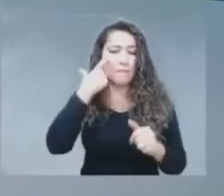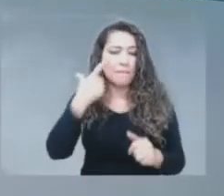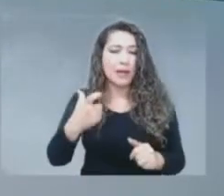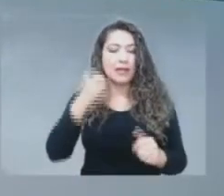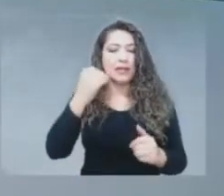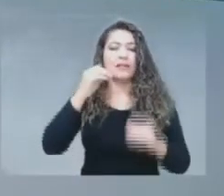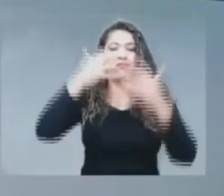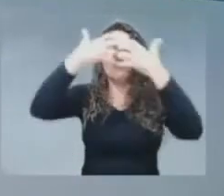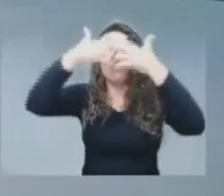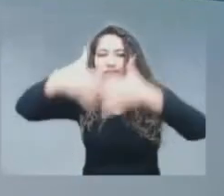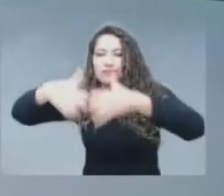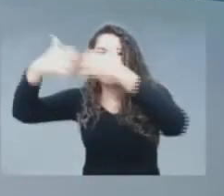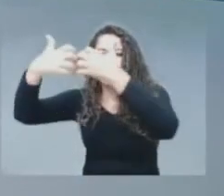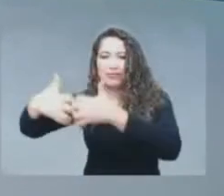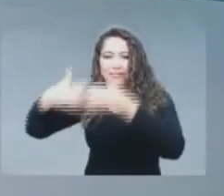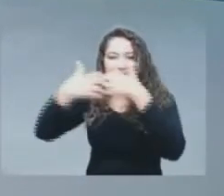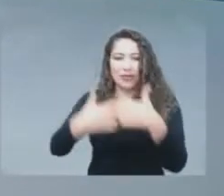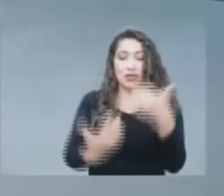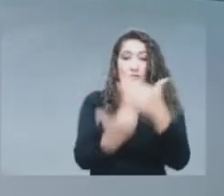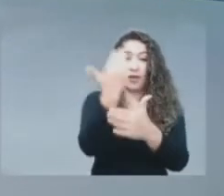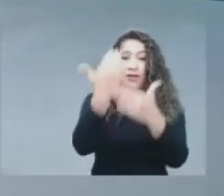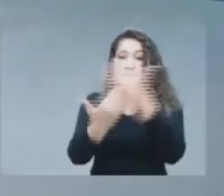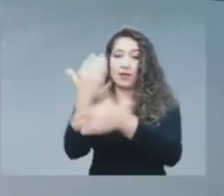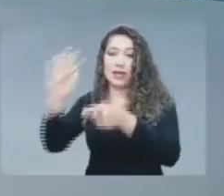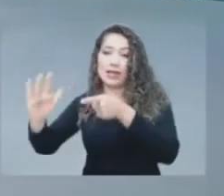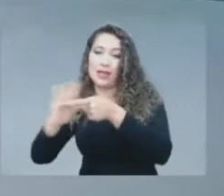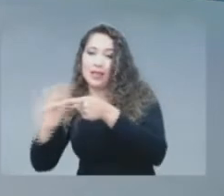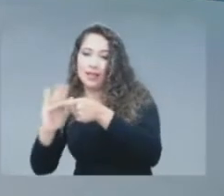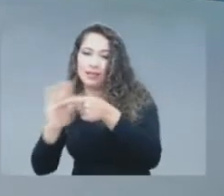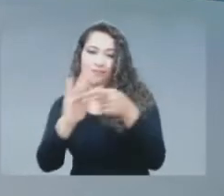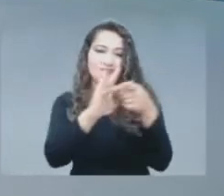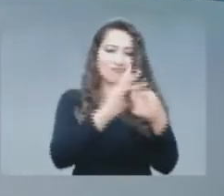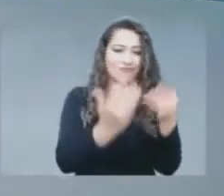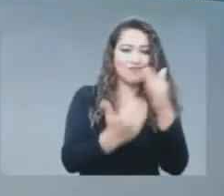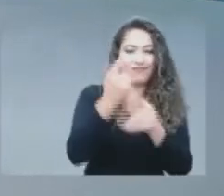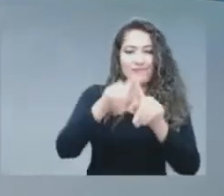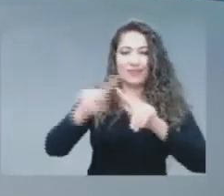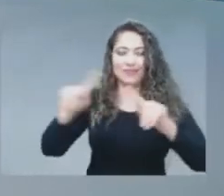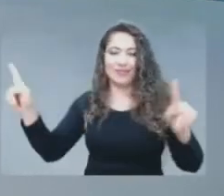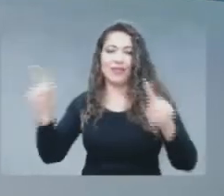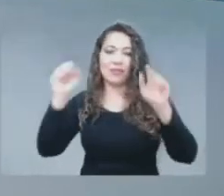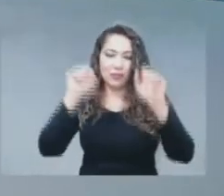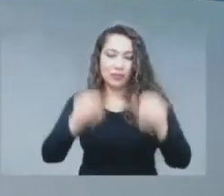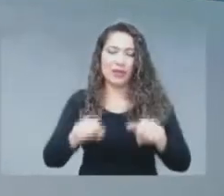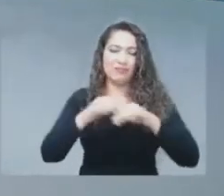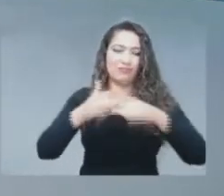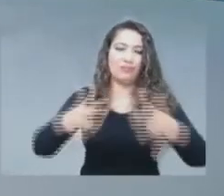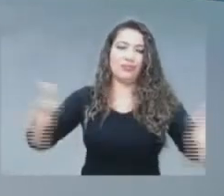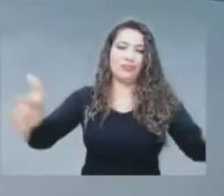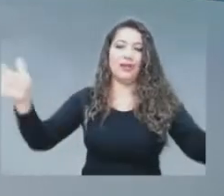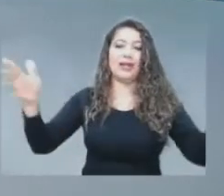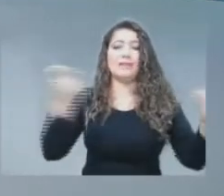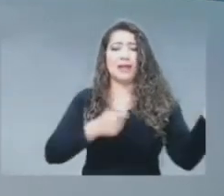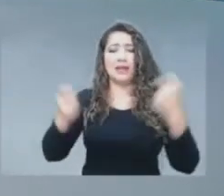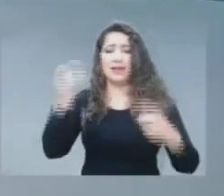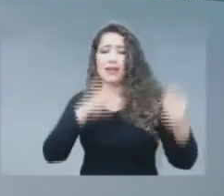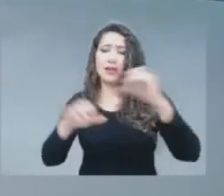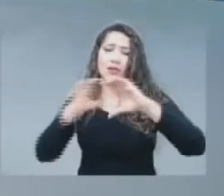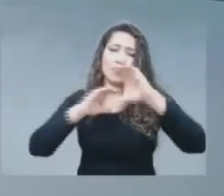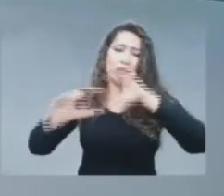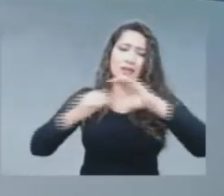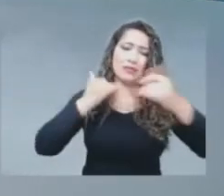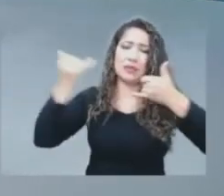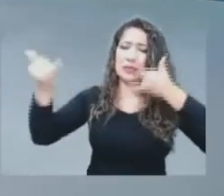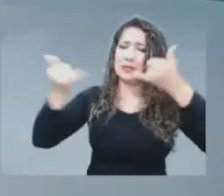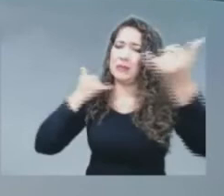and then they're actually there to connect the industries, their new applications. We can say that half of the market of the communications